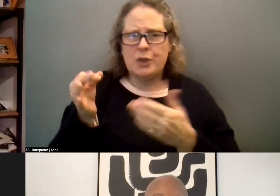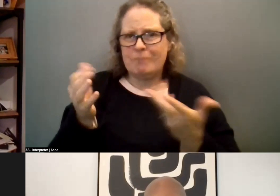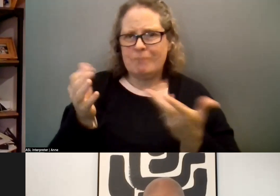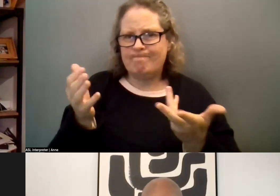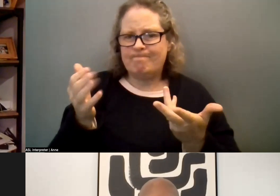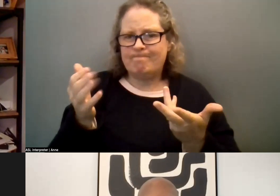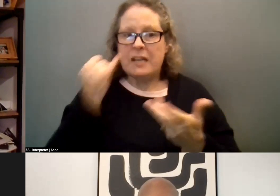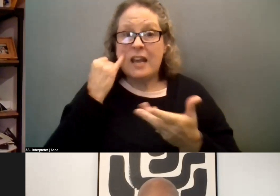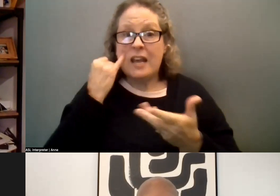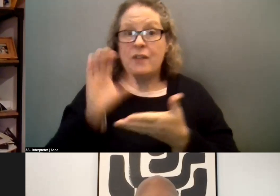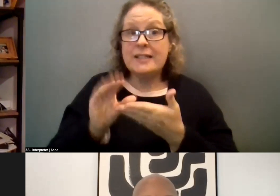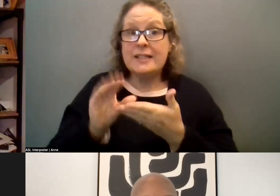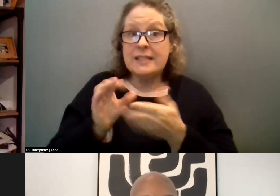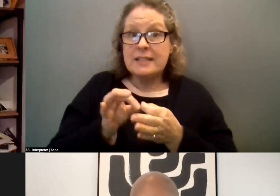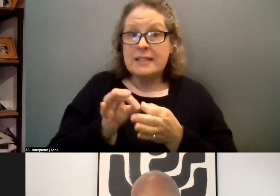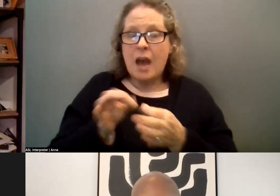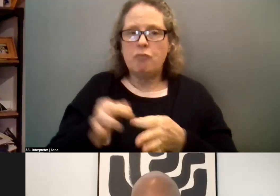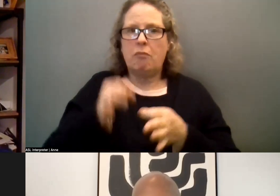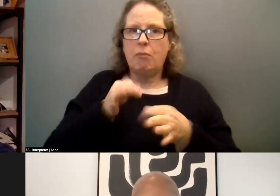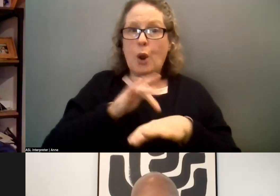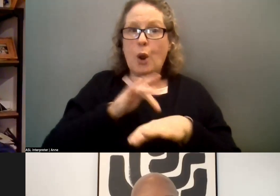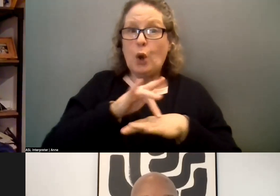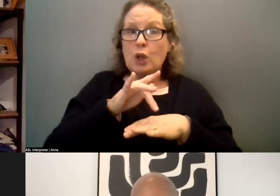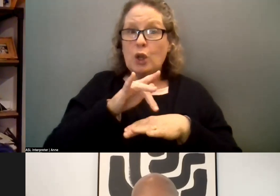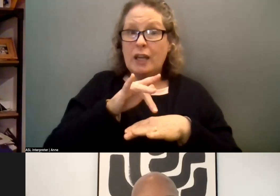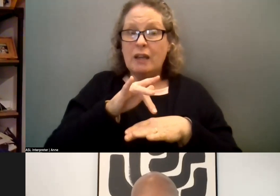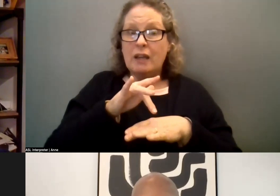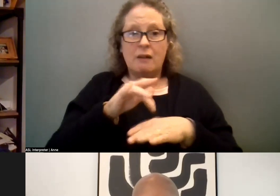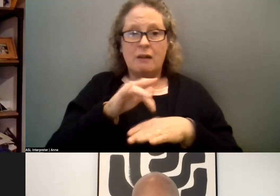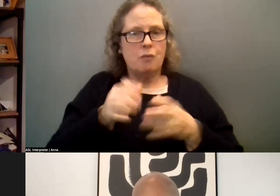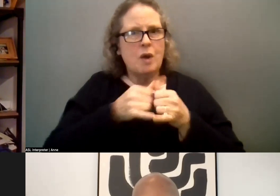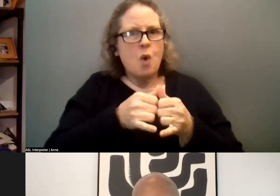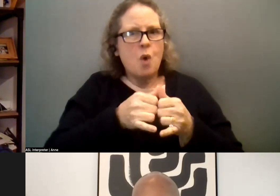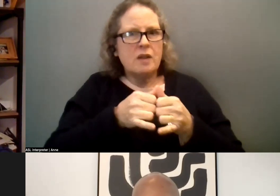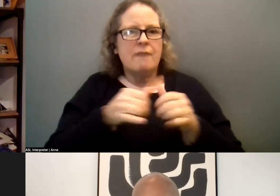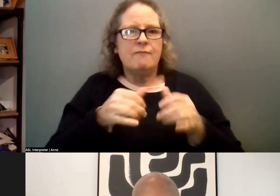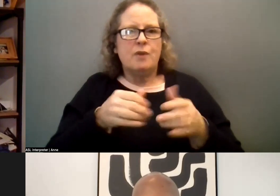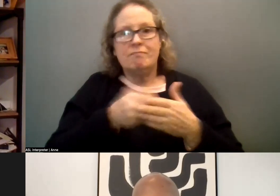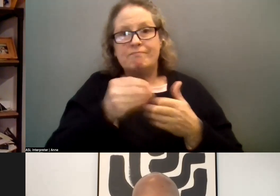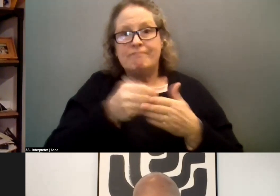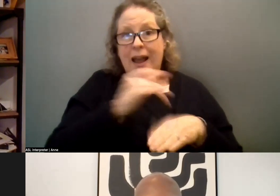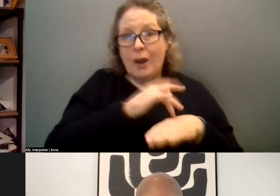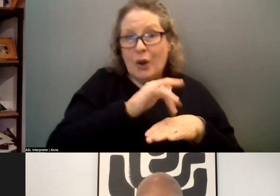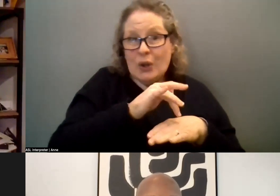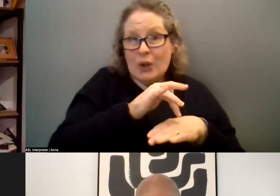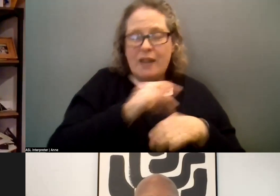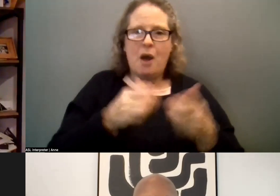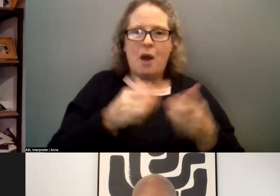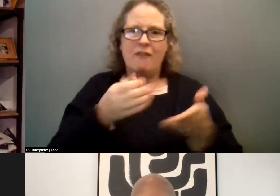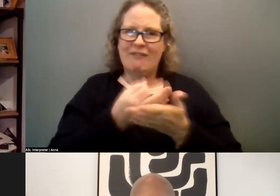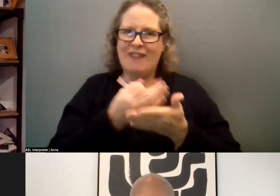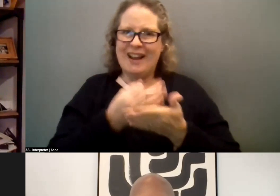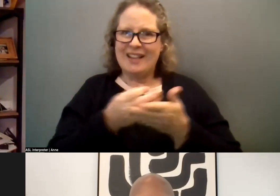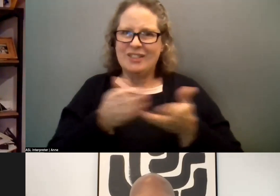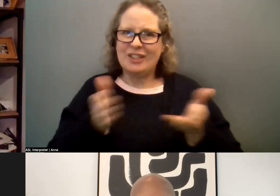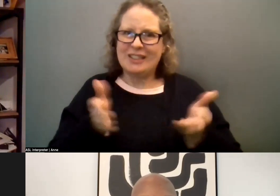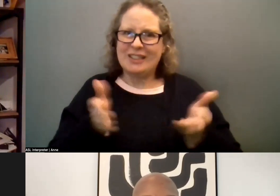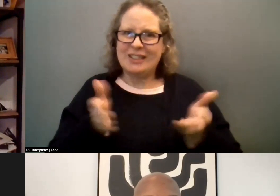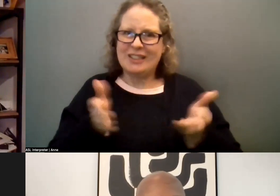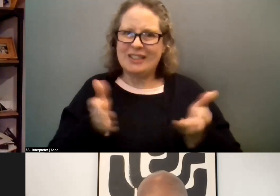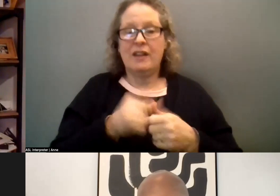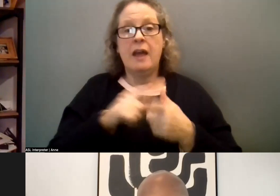cycle? We're going to reward people for acting early Here. by offering a financial incentive, and then tell people that